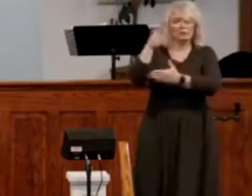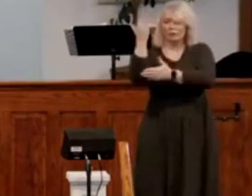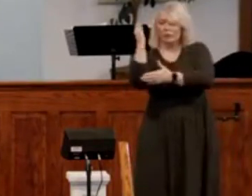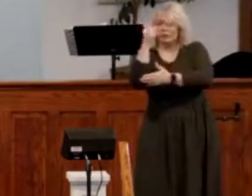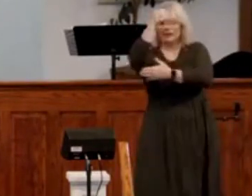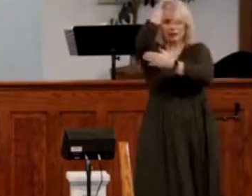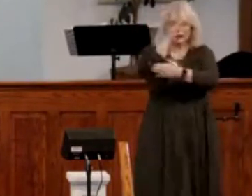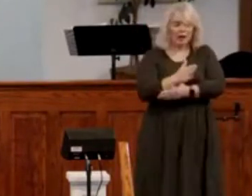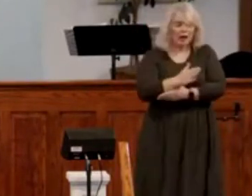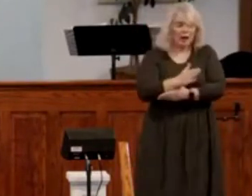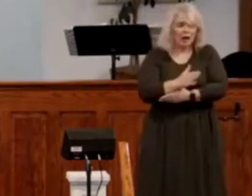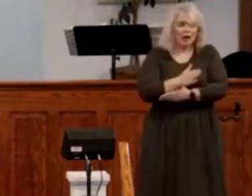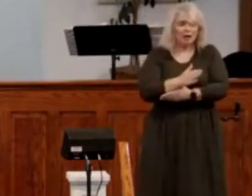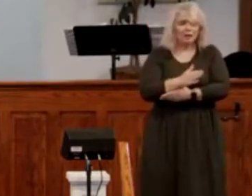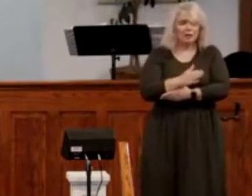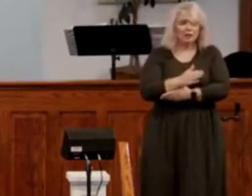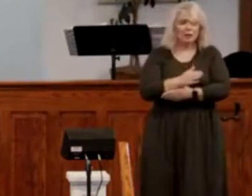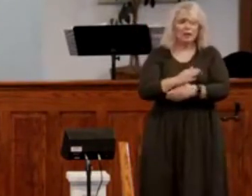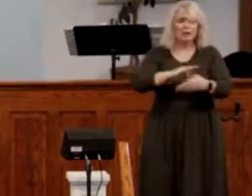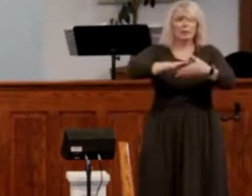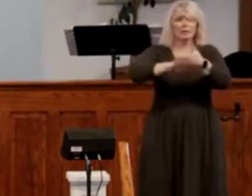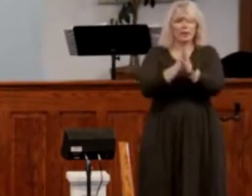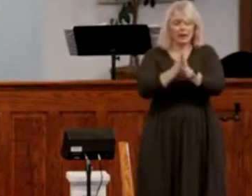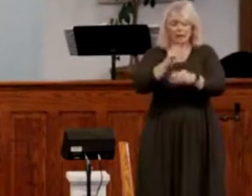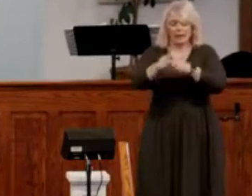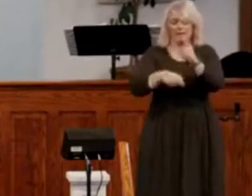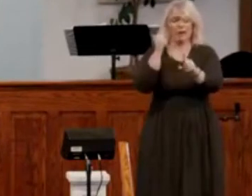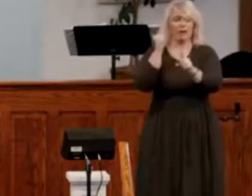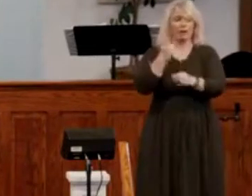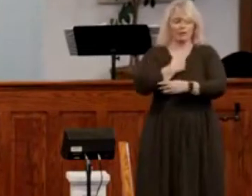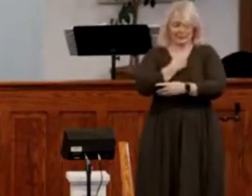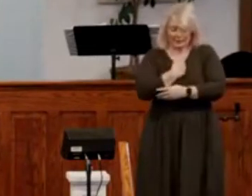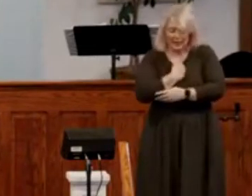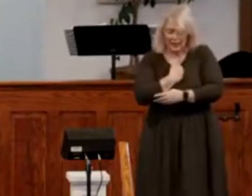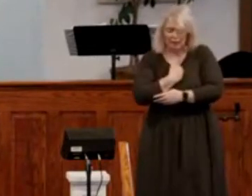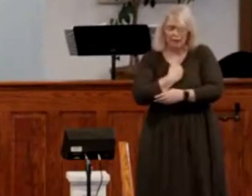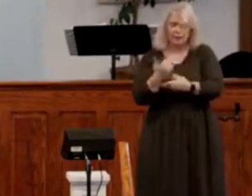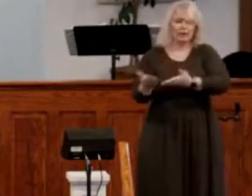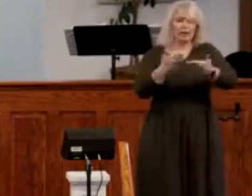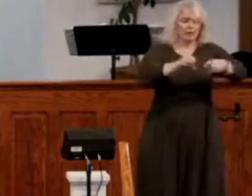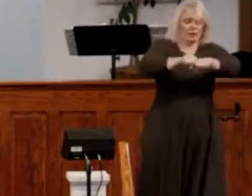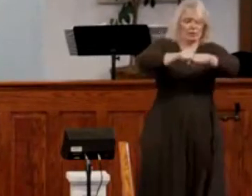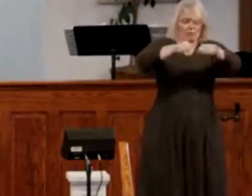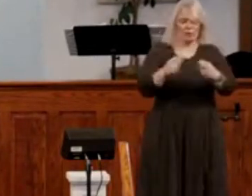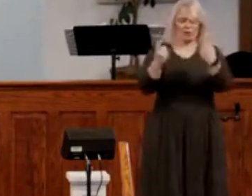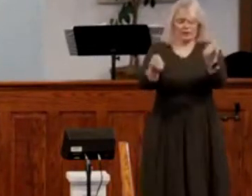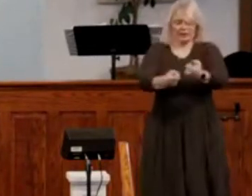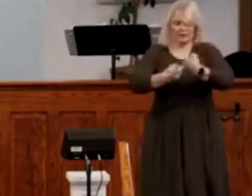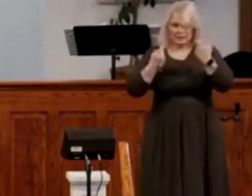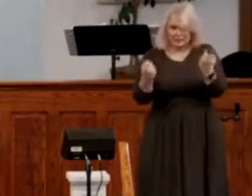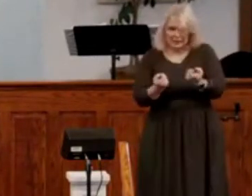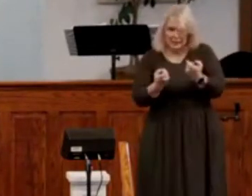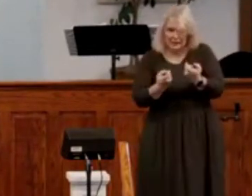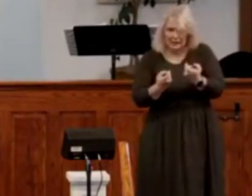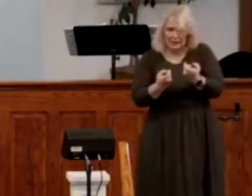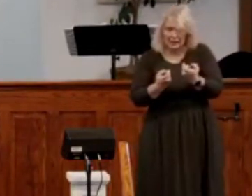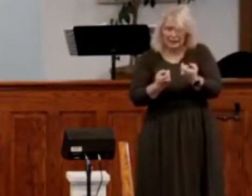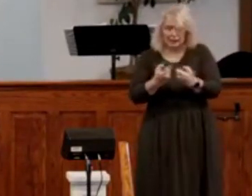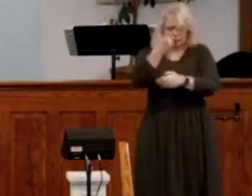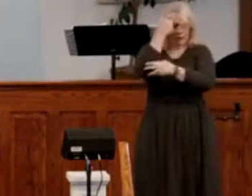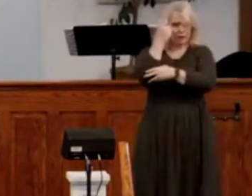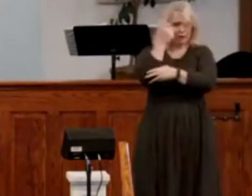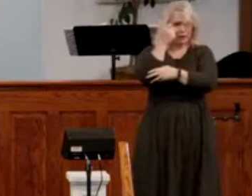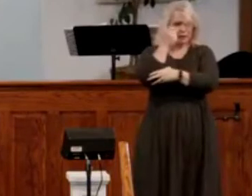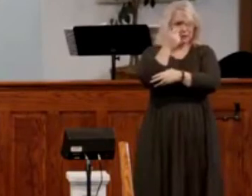and his image and turned to self-interest. And it brought about brokenness and sin and lack of trust. And it started from a lack of faith